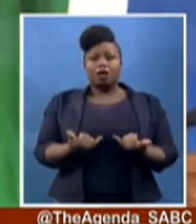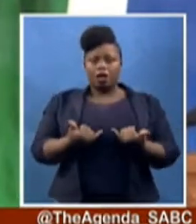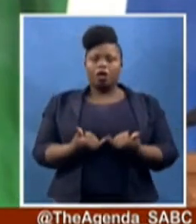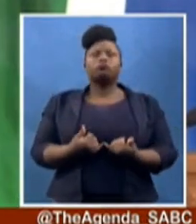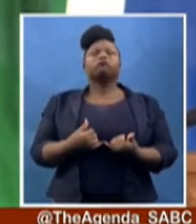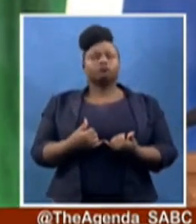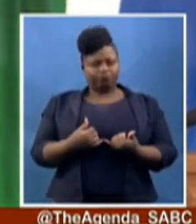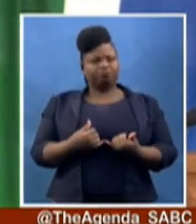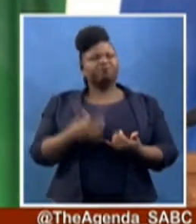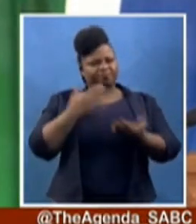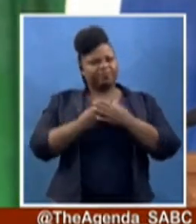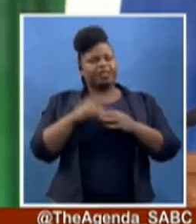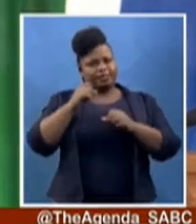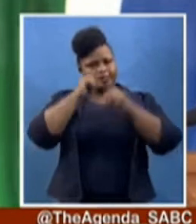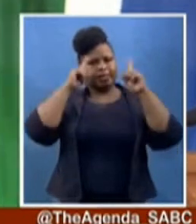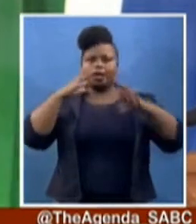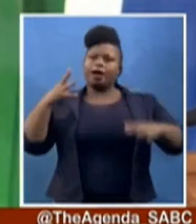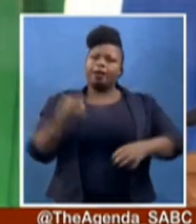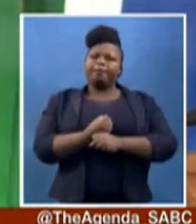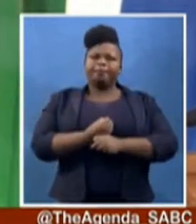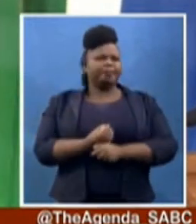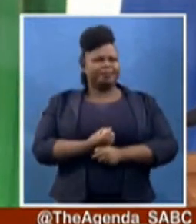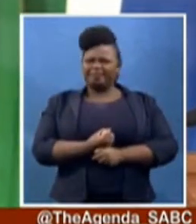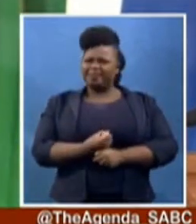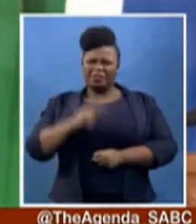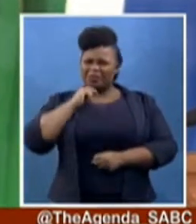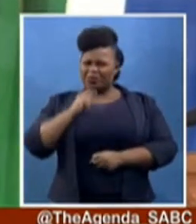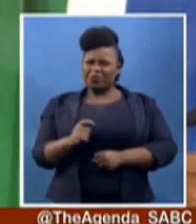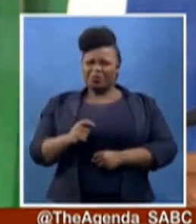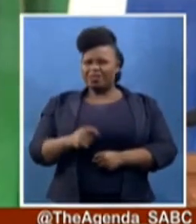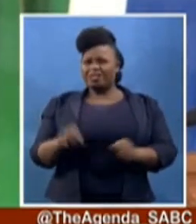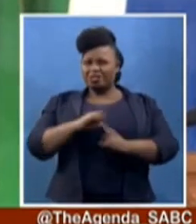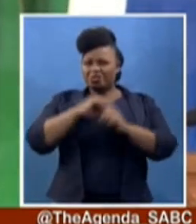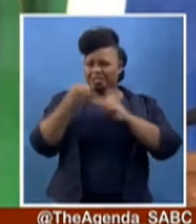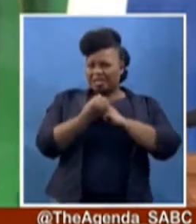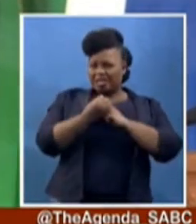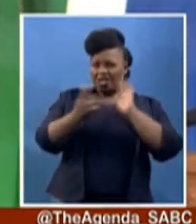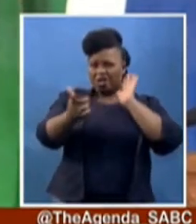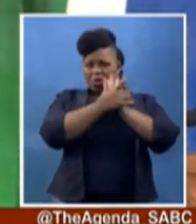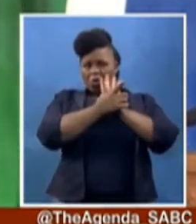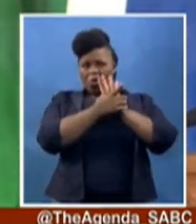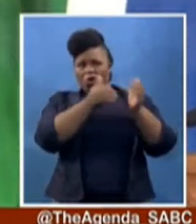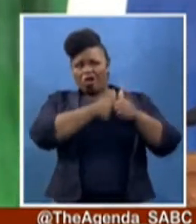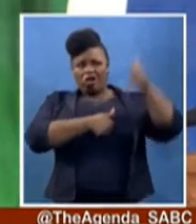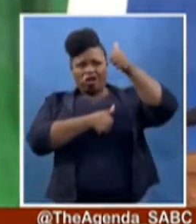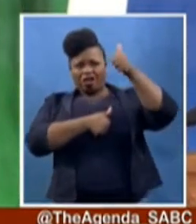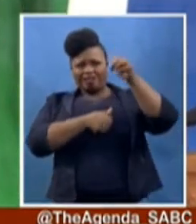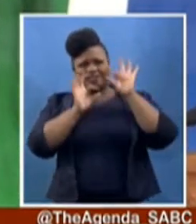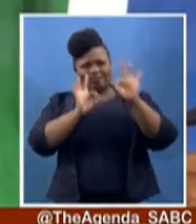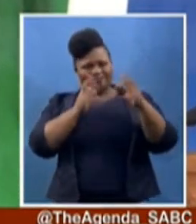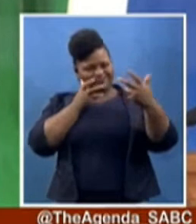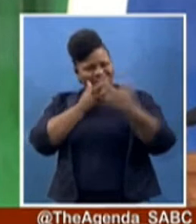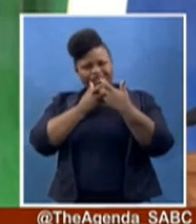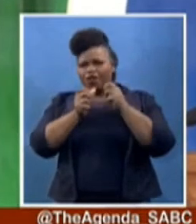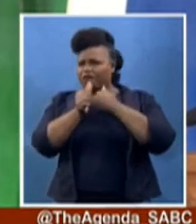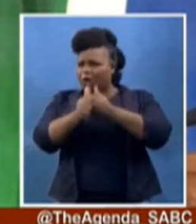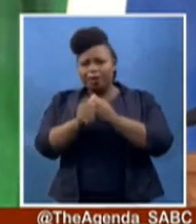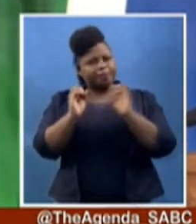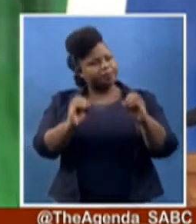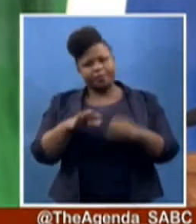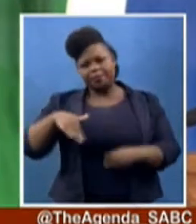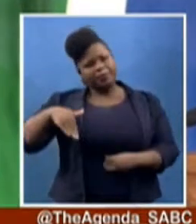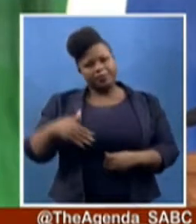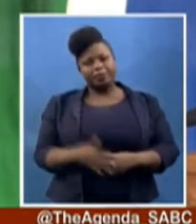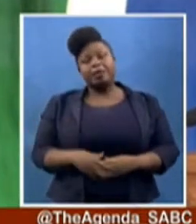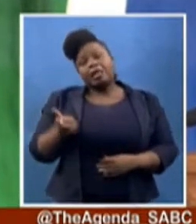does not consist merely of the law or the state. It has also a more informal aspect, comprised of